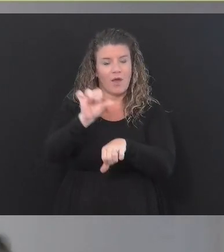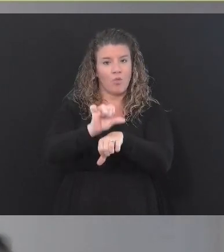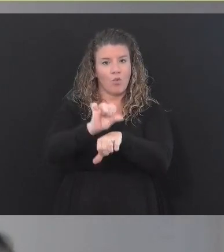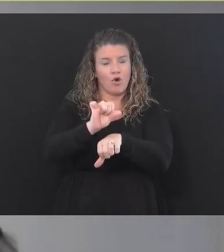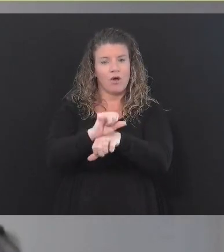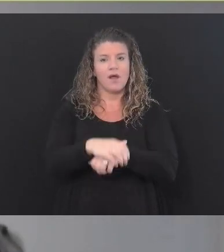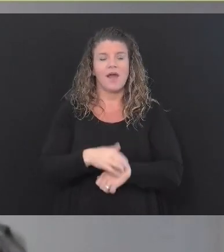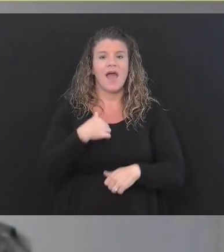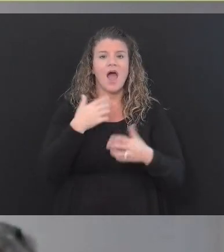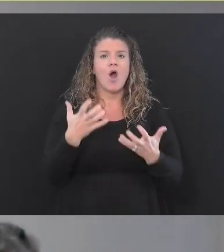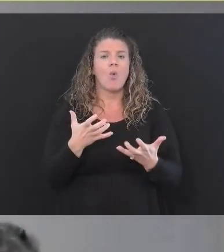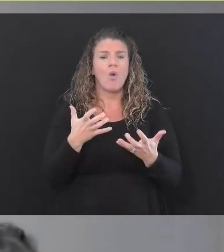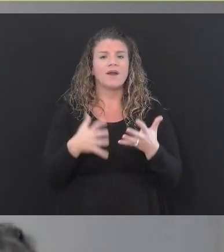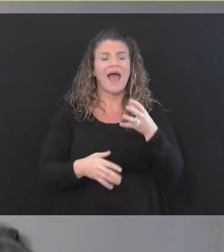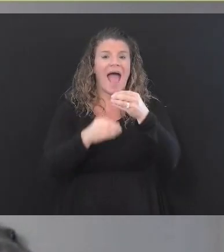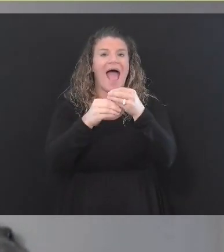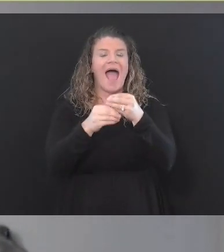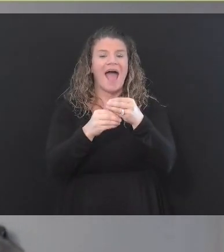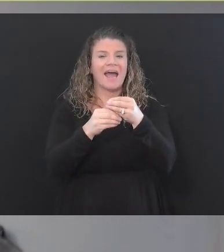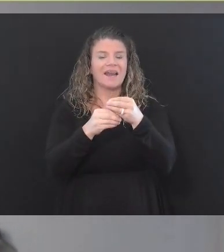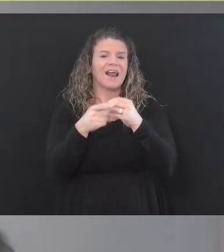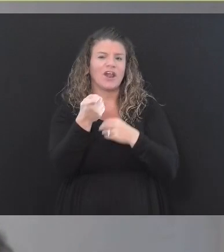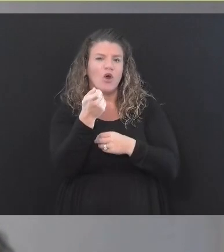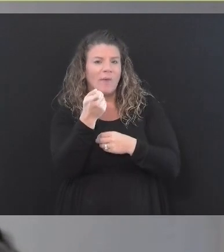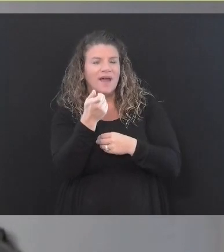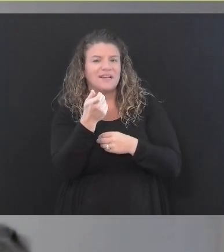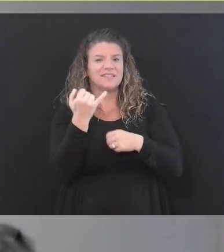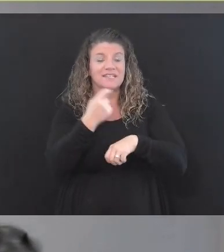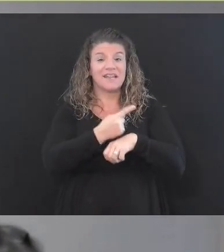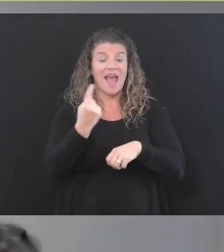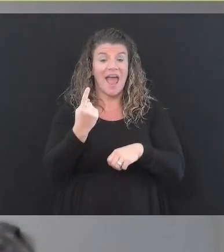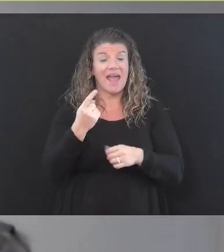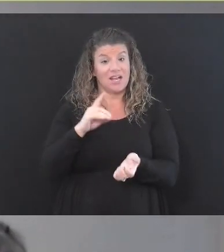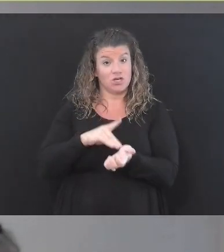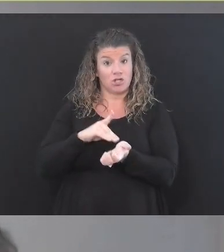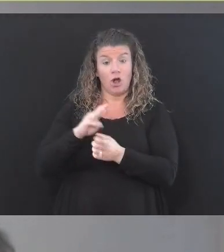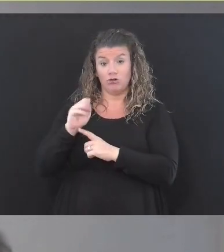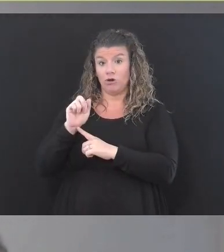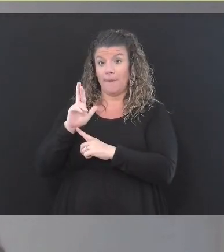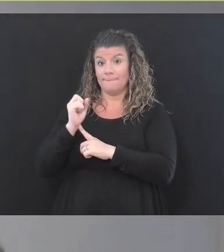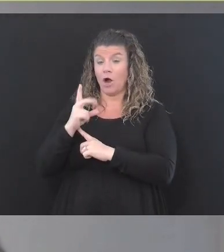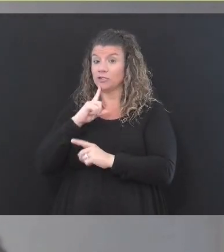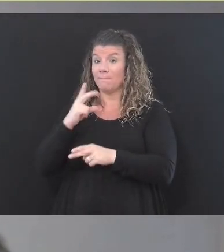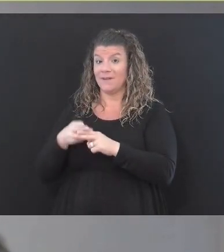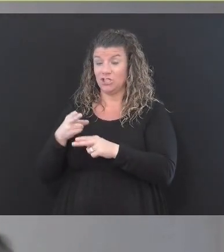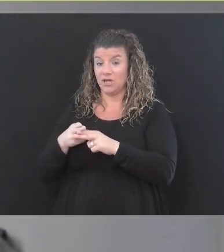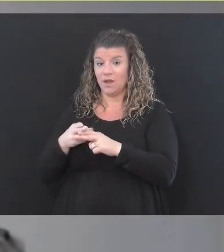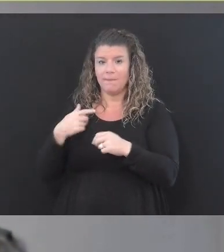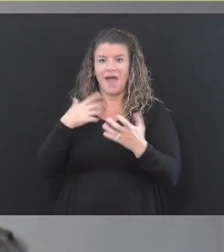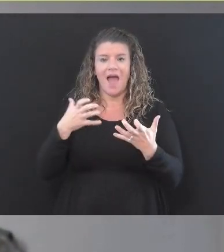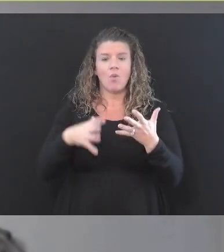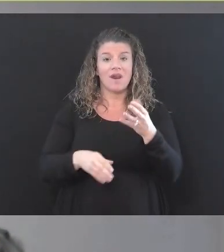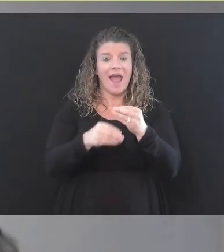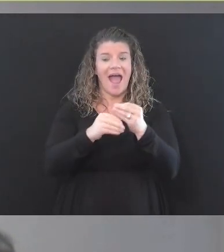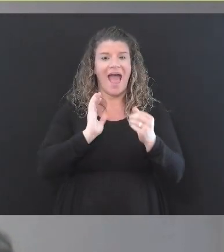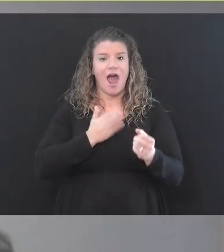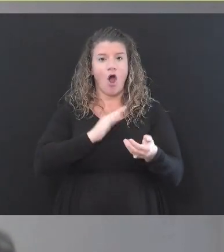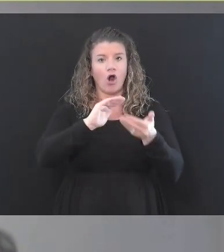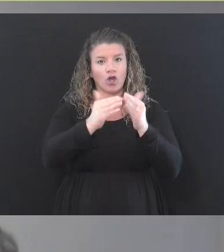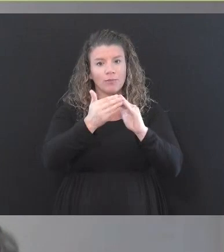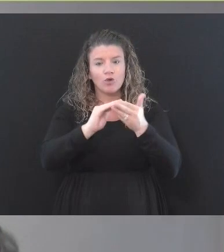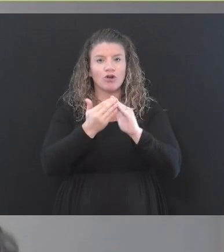wanted to do a little bit of a seasonal note today. And Dr. Marsh mentioned this, but I think our community and